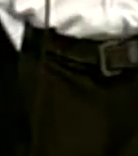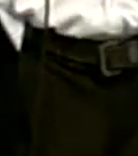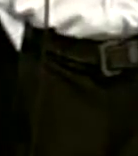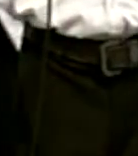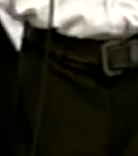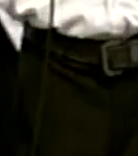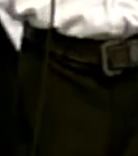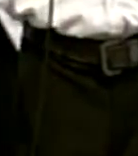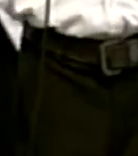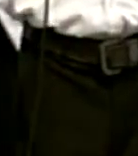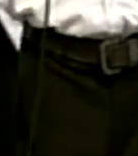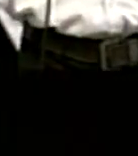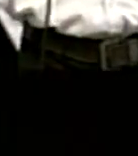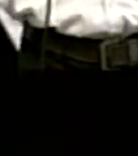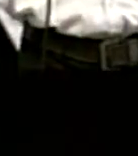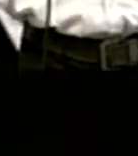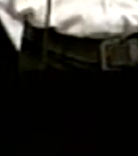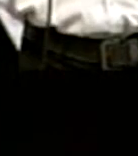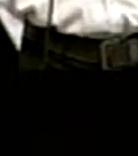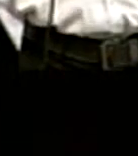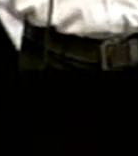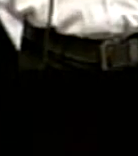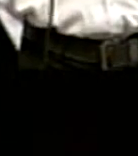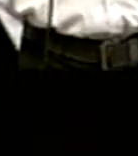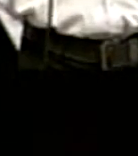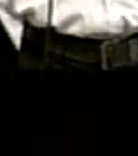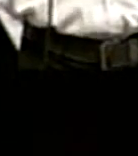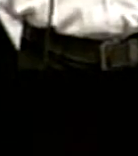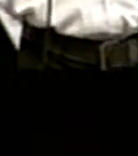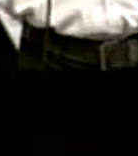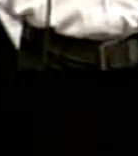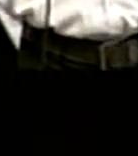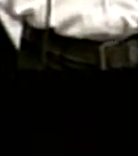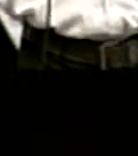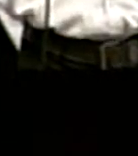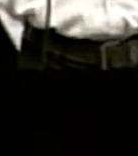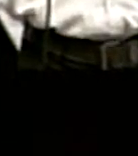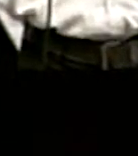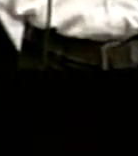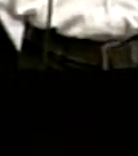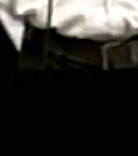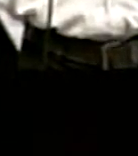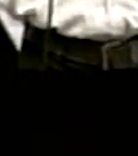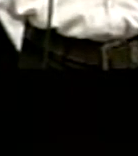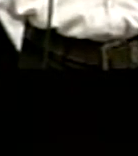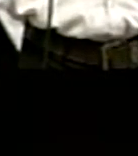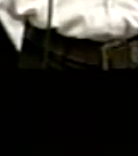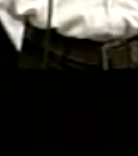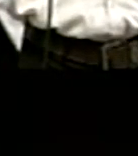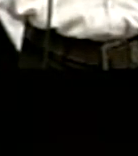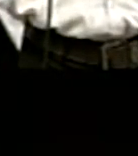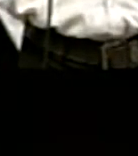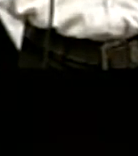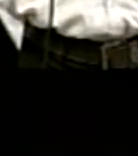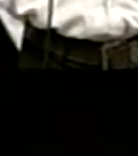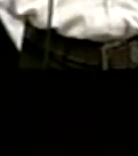my heart to be a vessel worthy of